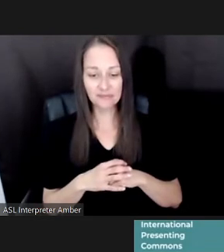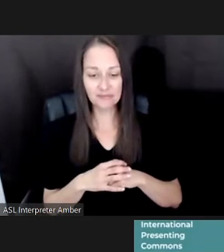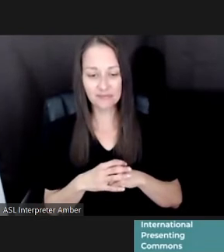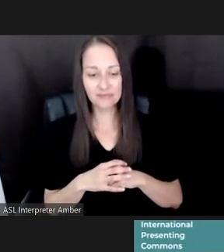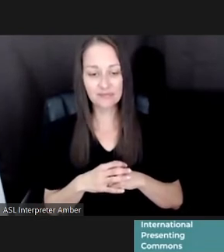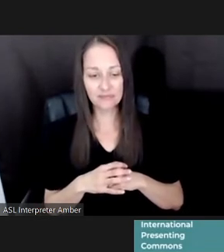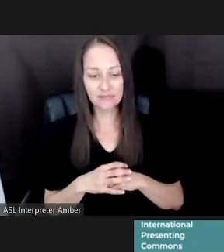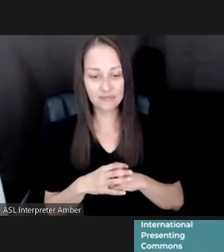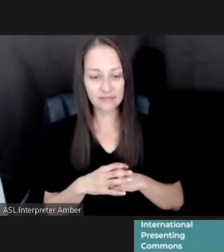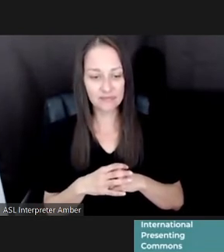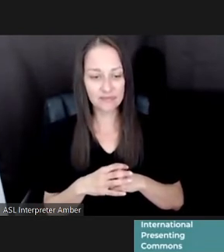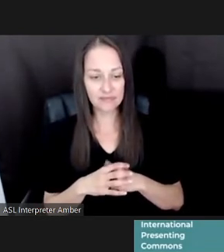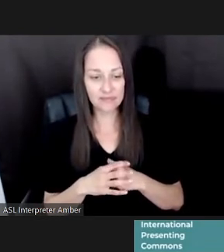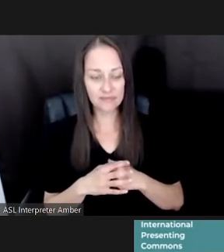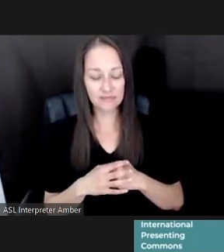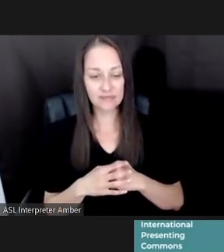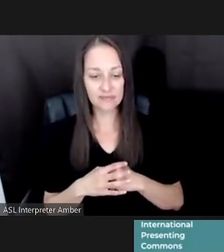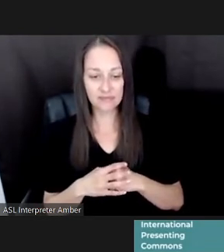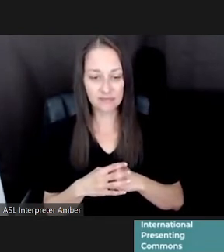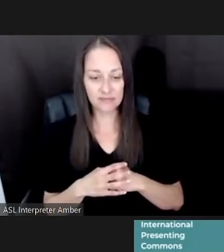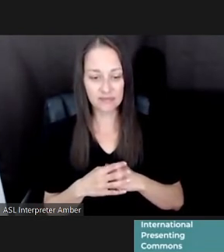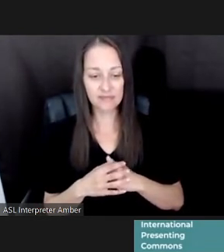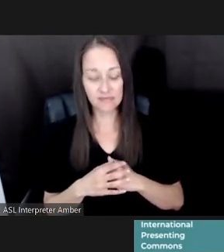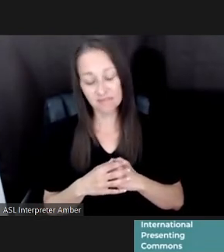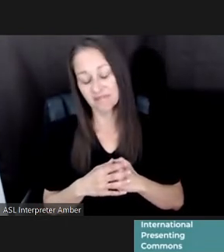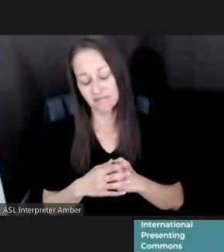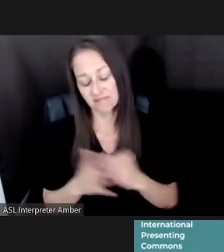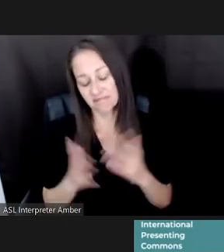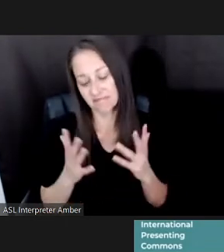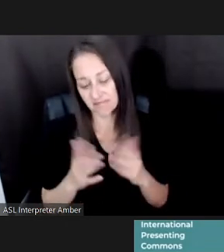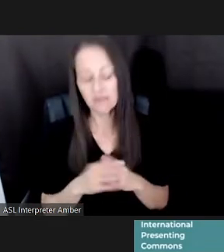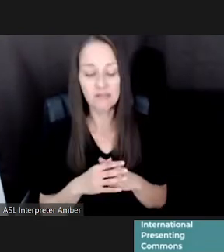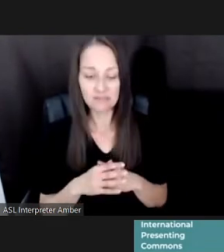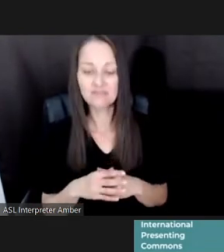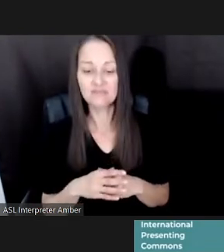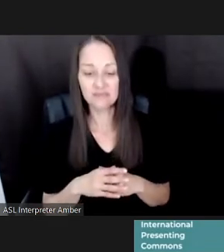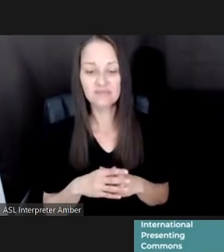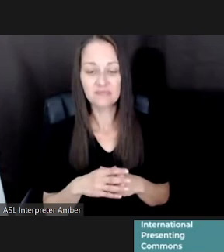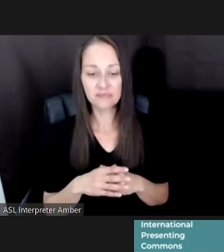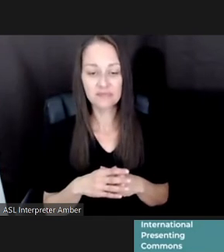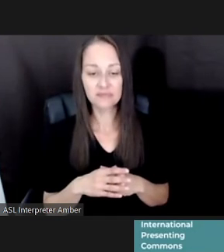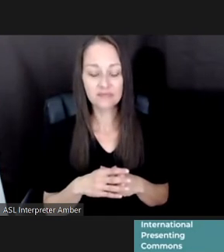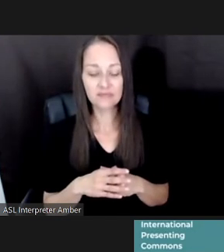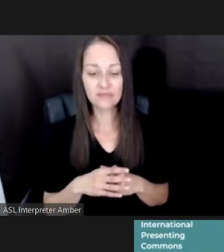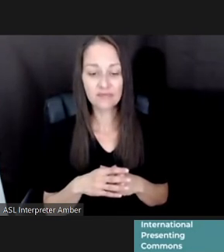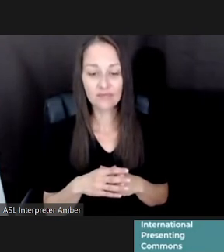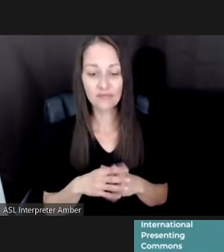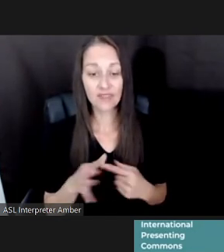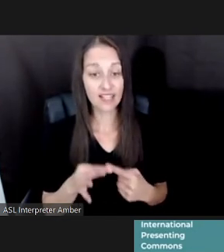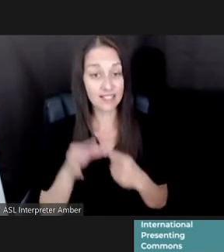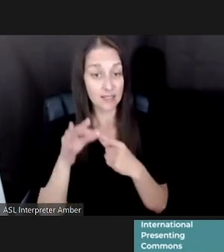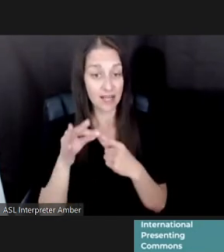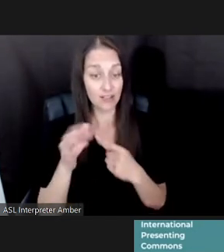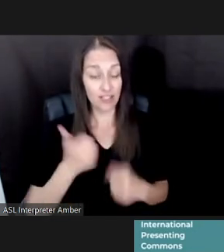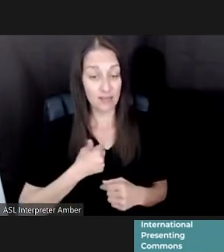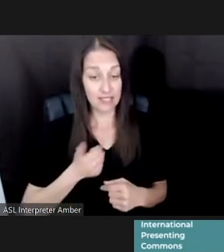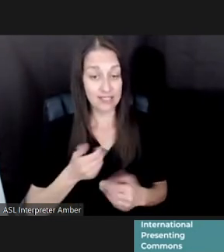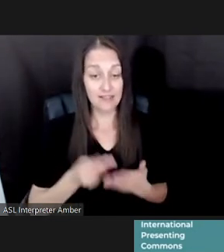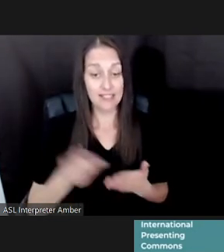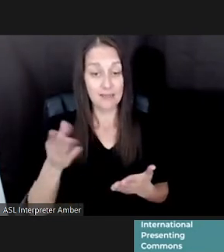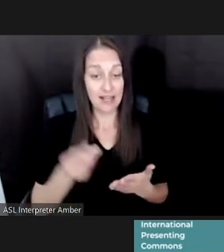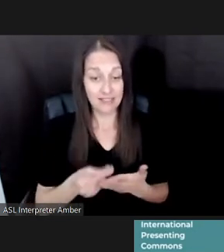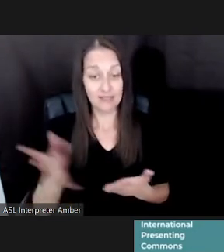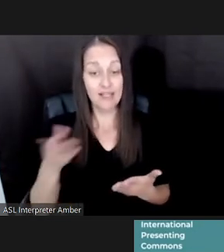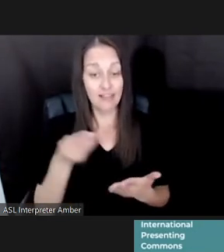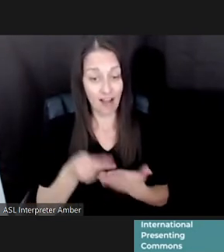it can be, yeah, especially when I am spending lots of money bringing in people